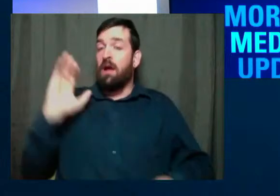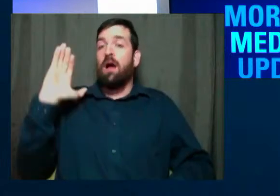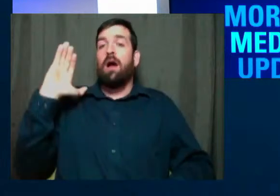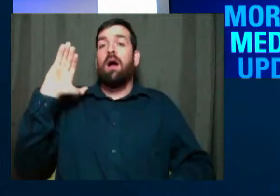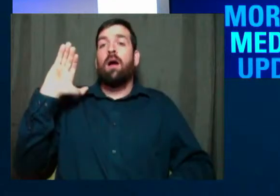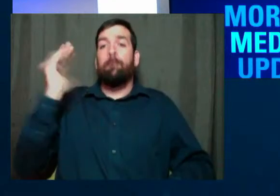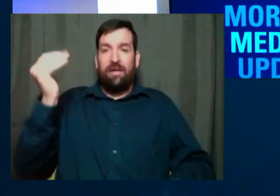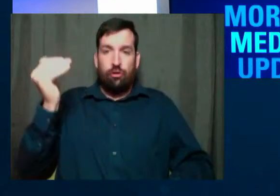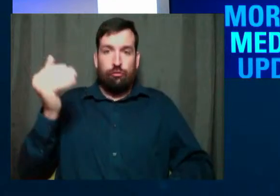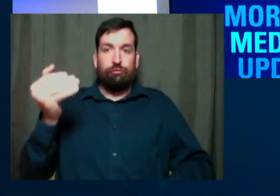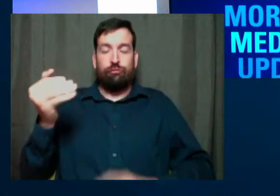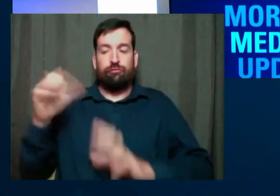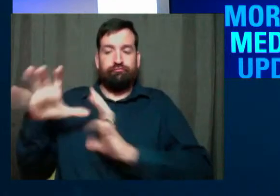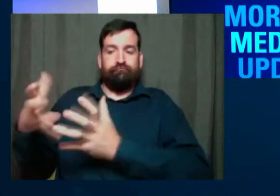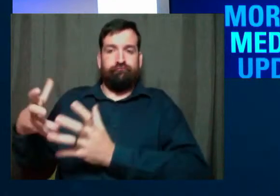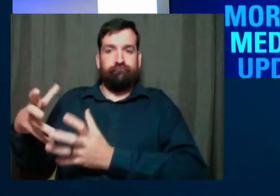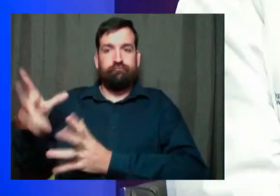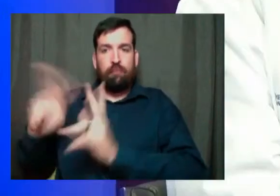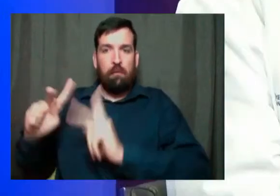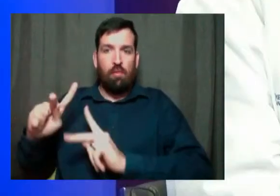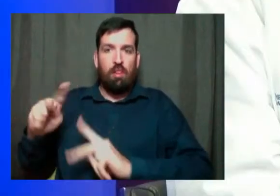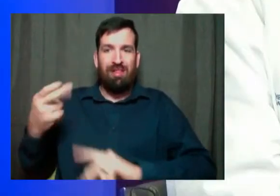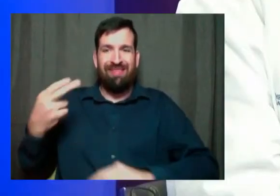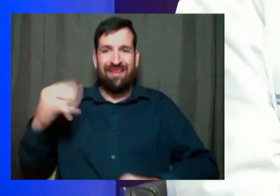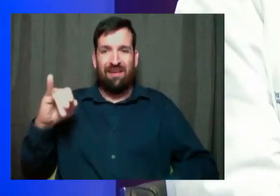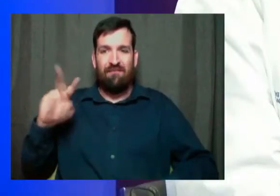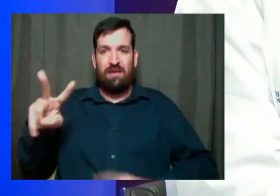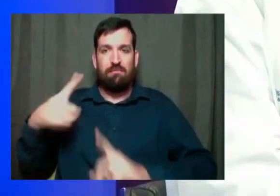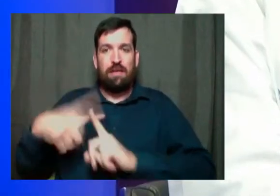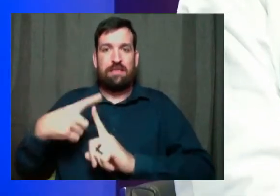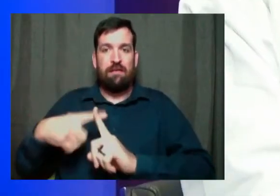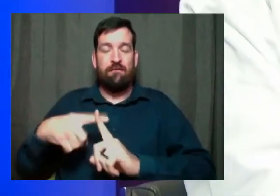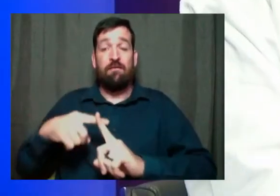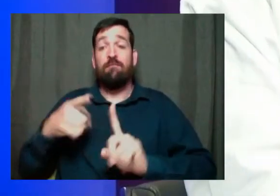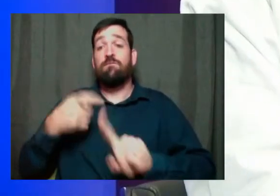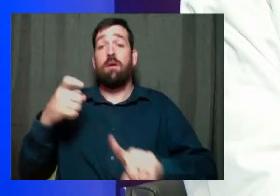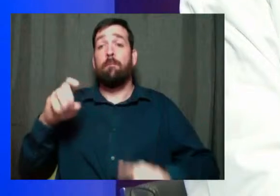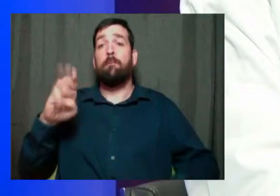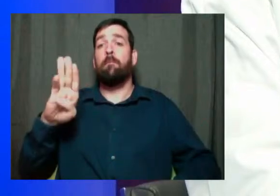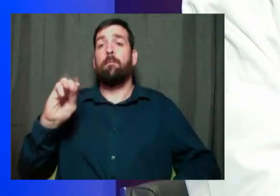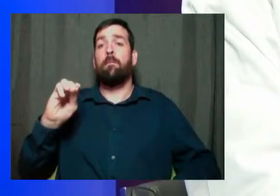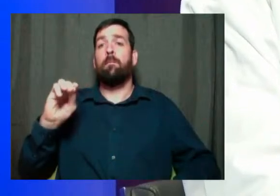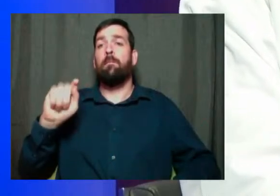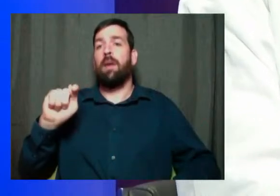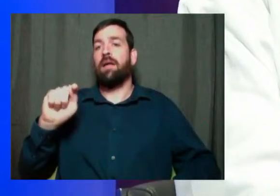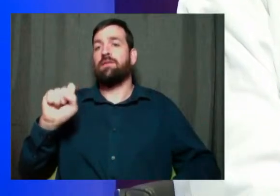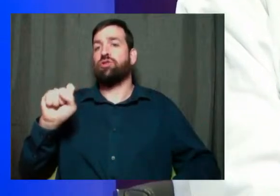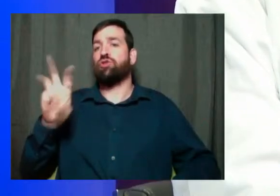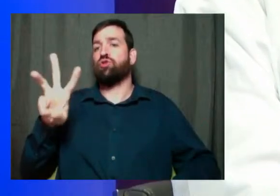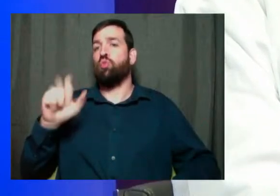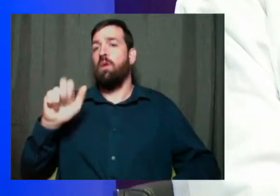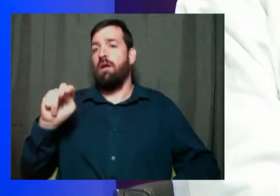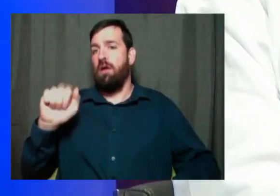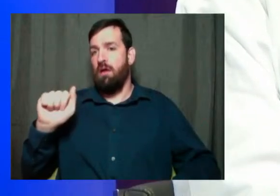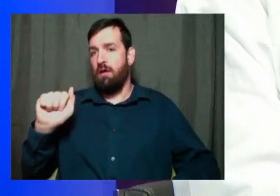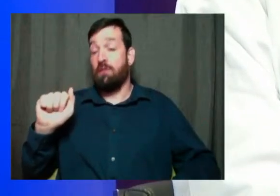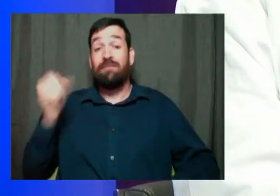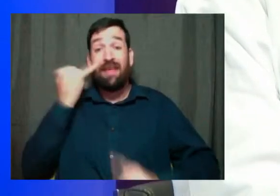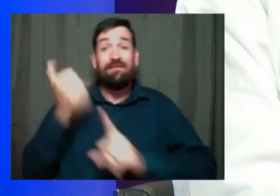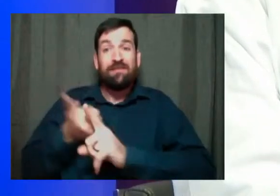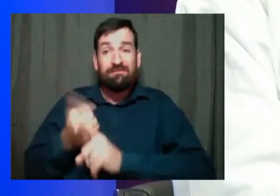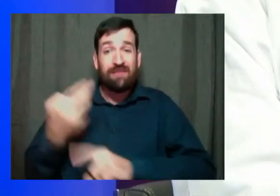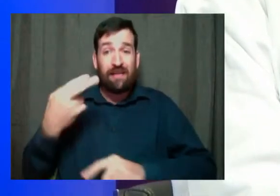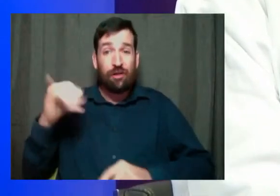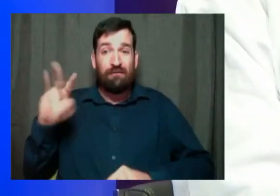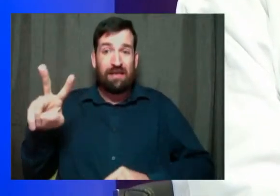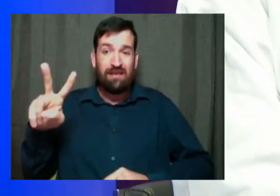HIV population in Botswana, because people with HIV, especially who are not as well treated,